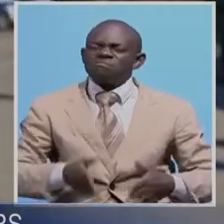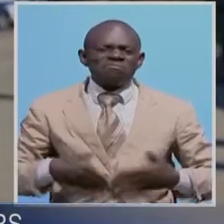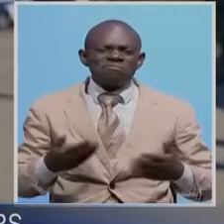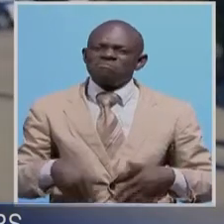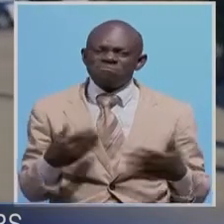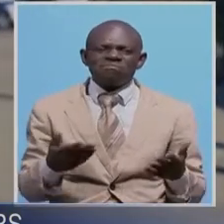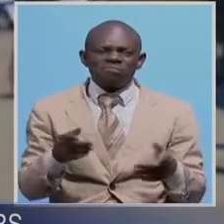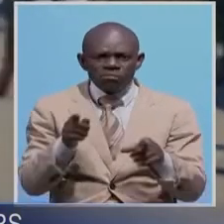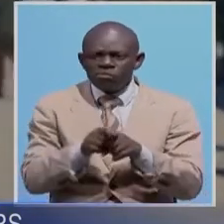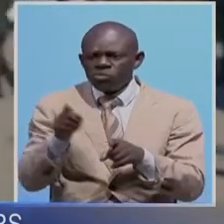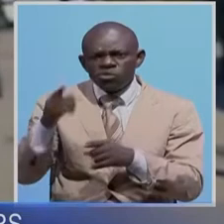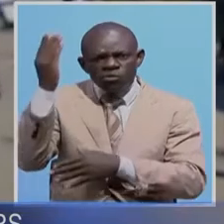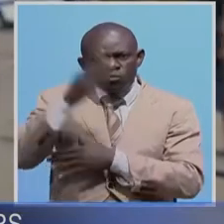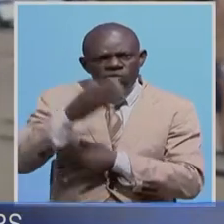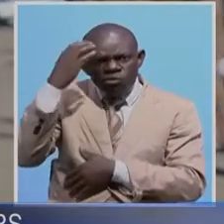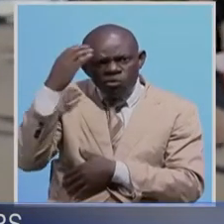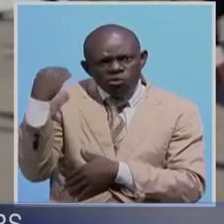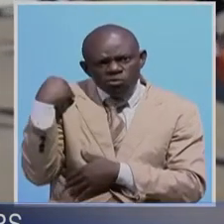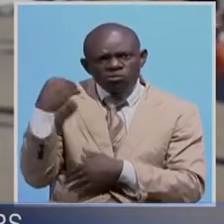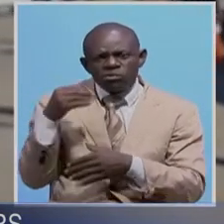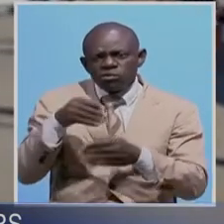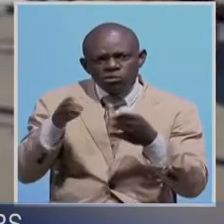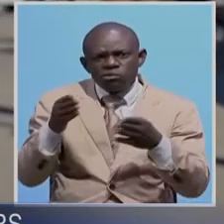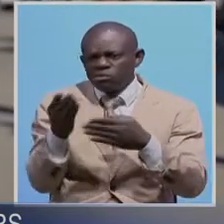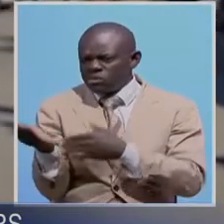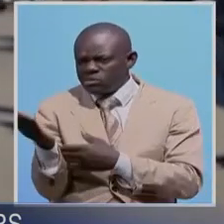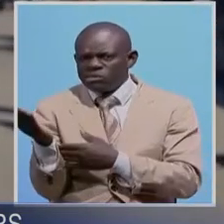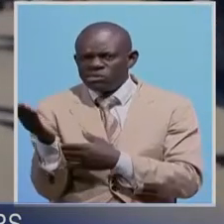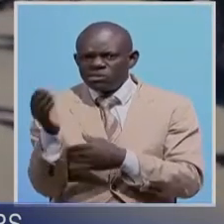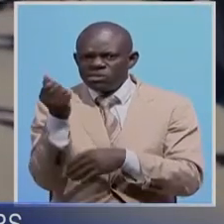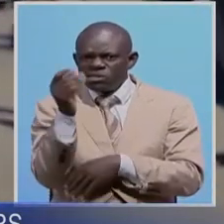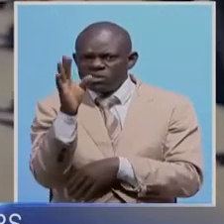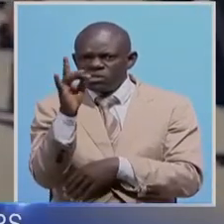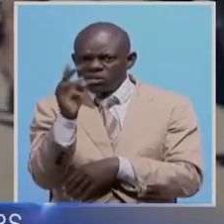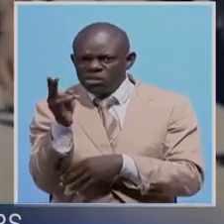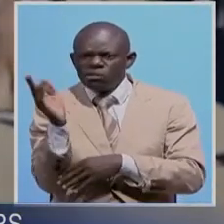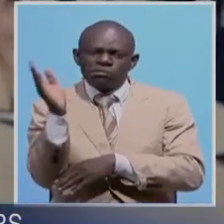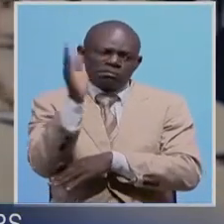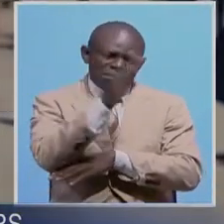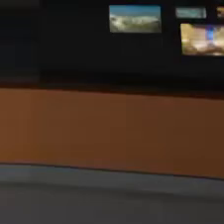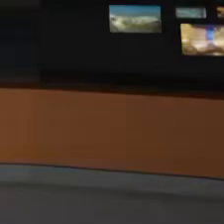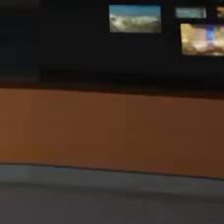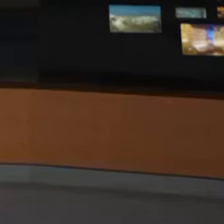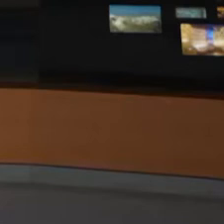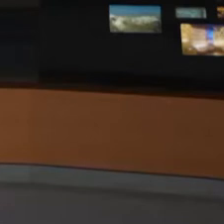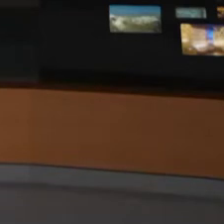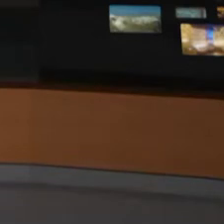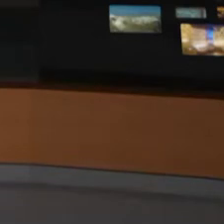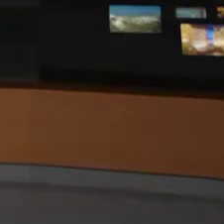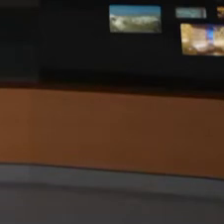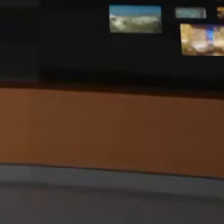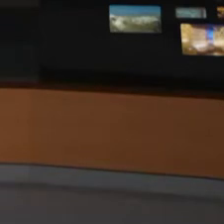been extended from the 18 hours to 22 hours, which is a great opportunity, most especially for the truck. Remember to